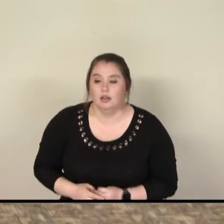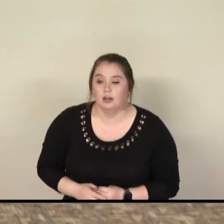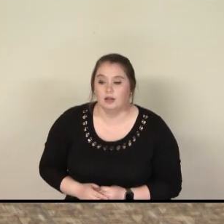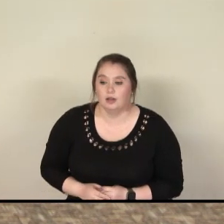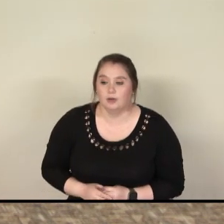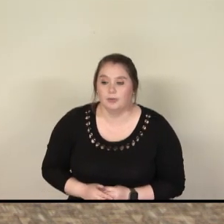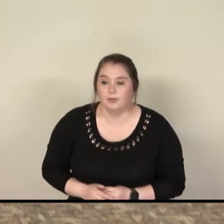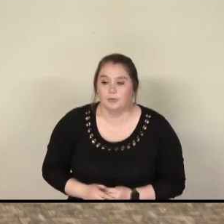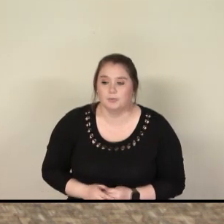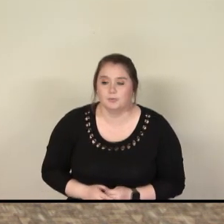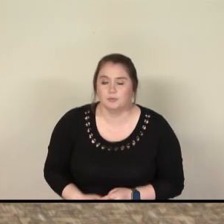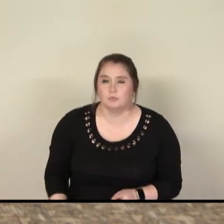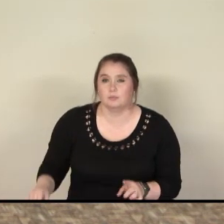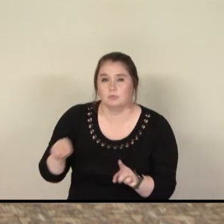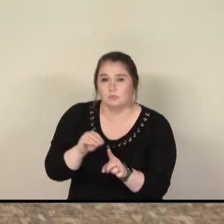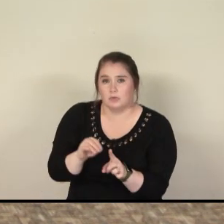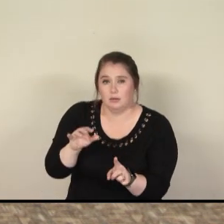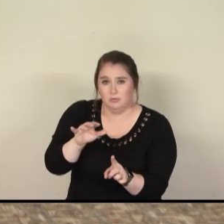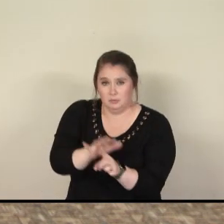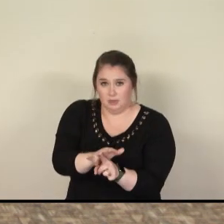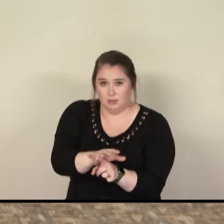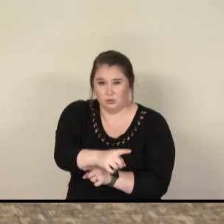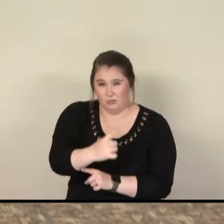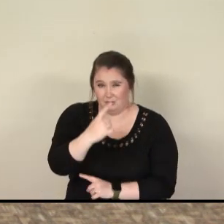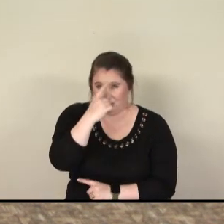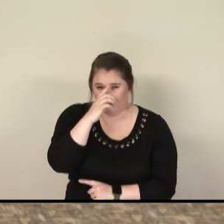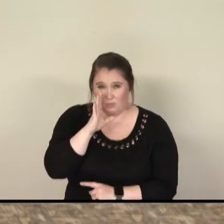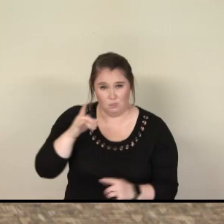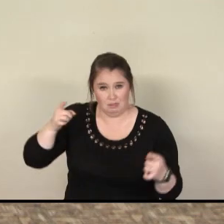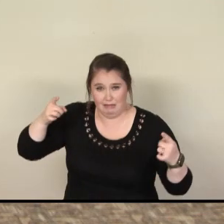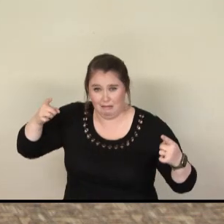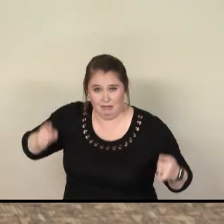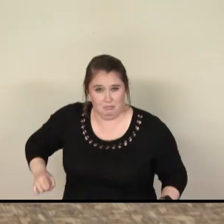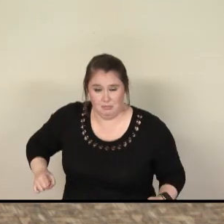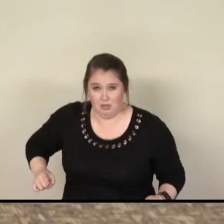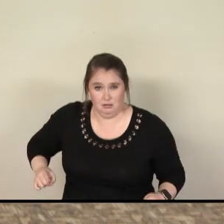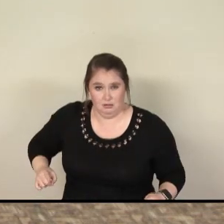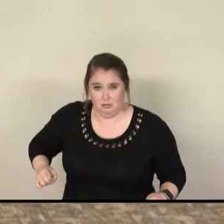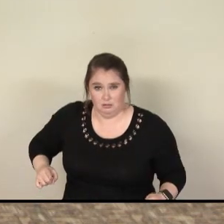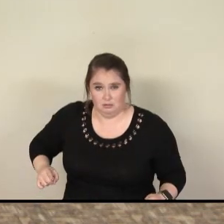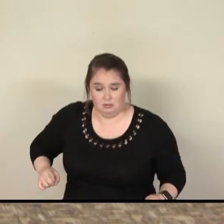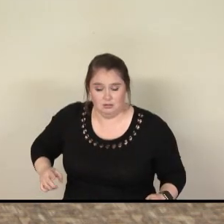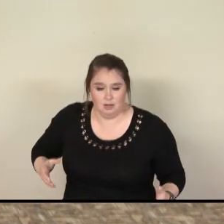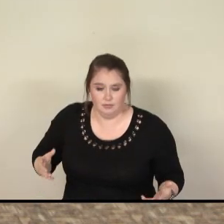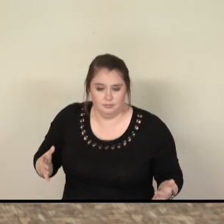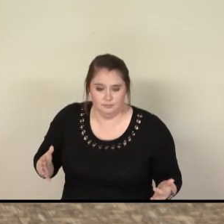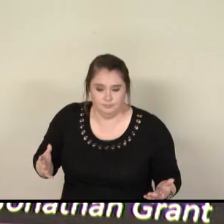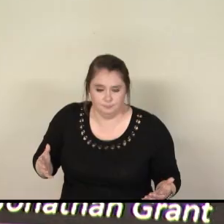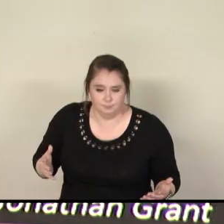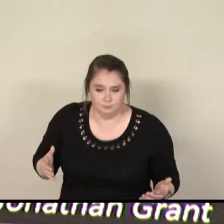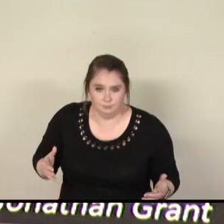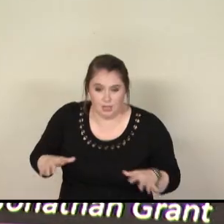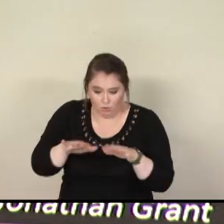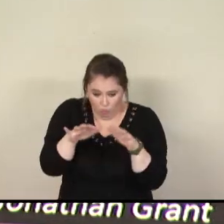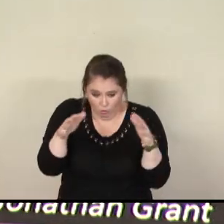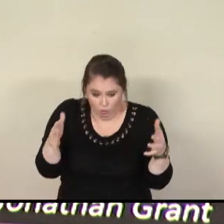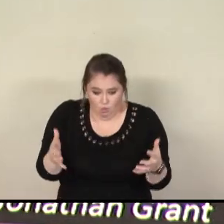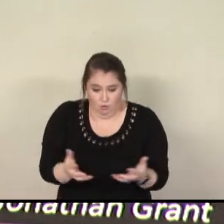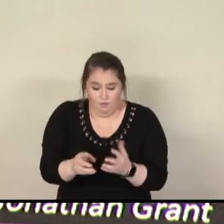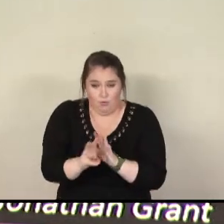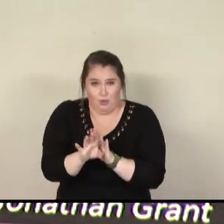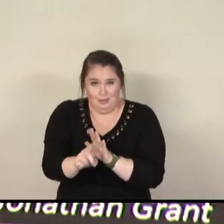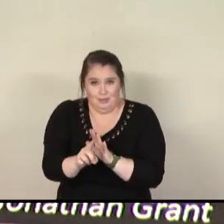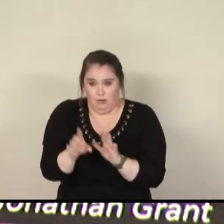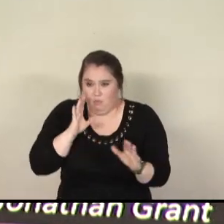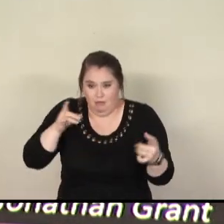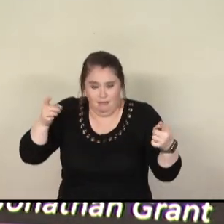What impact do you see this having on programming? I guess Waco ISD as a whole over the years